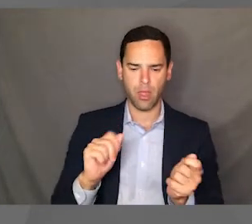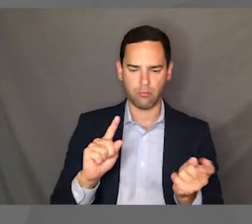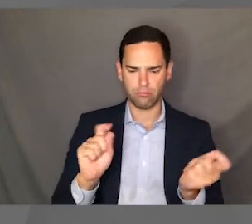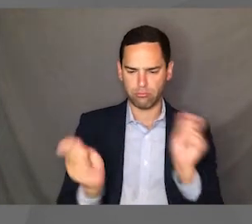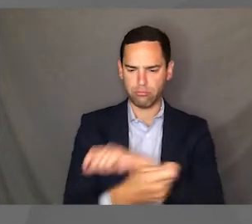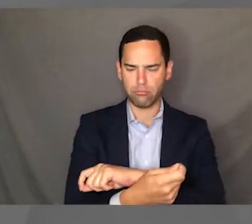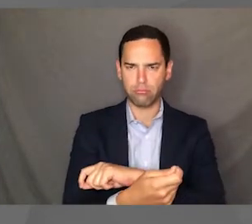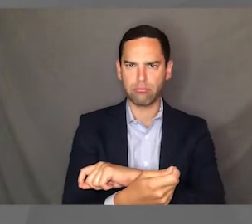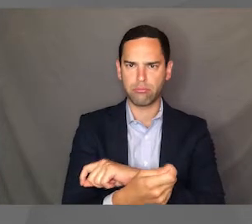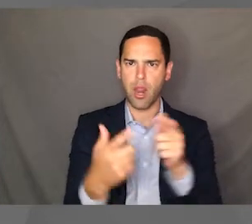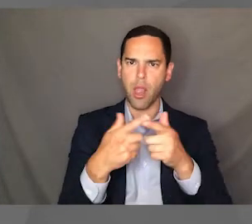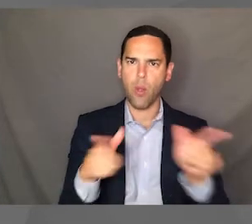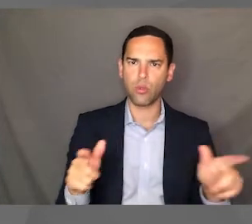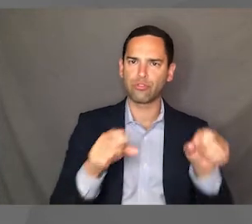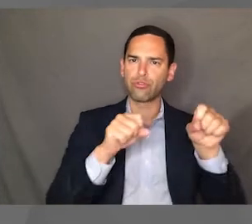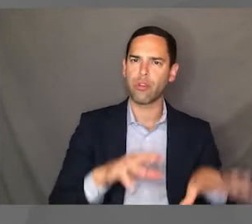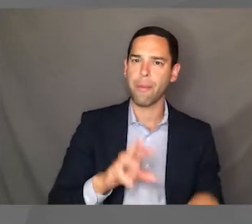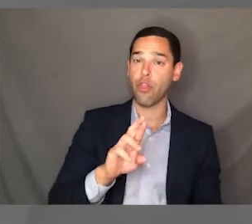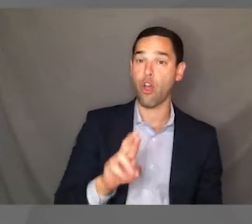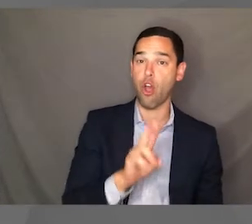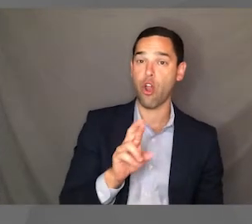word came back in